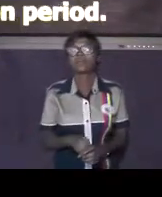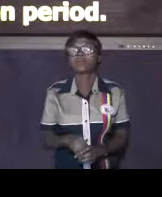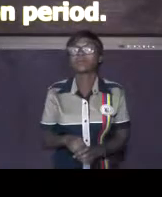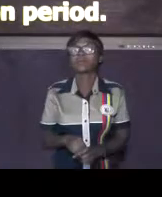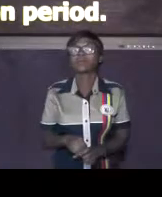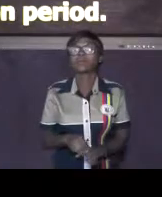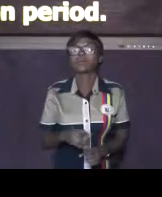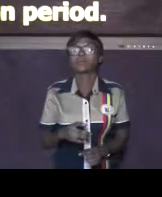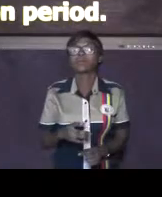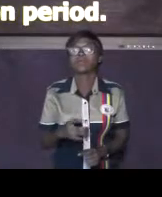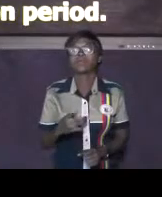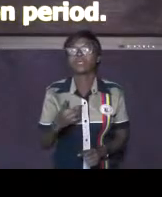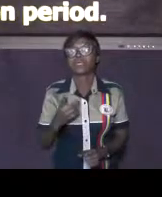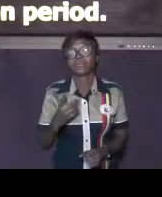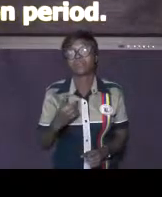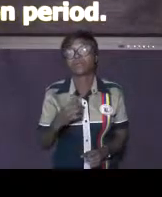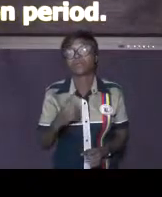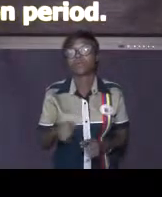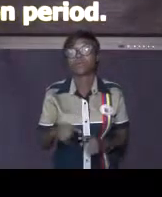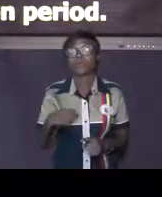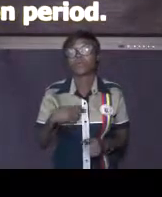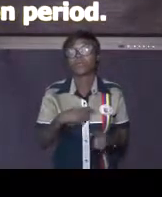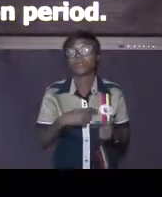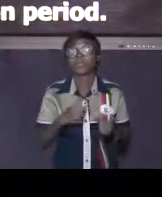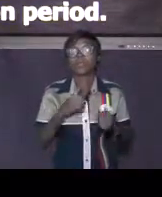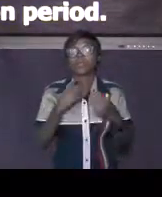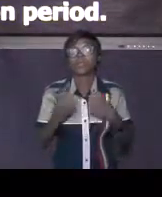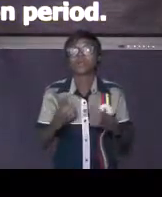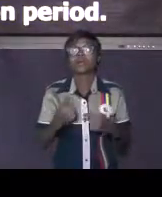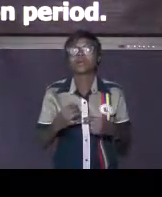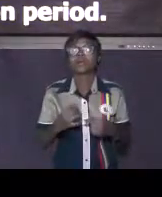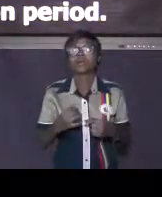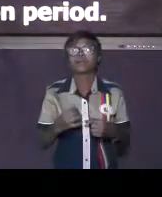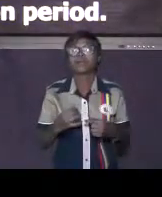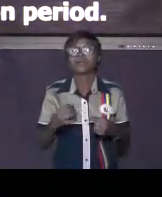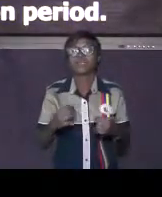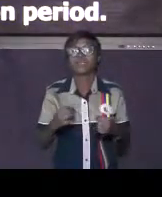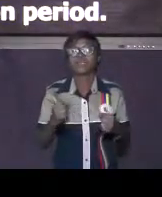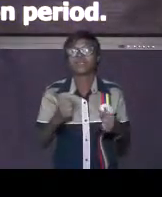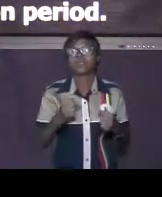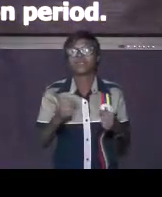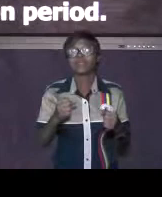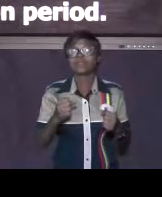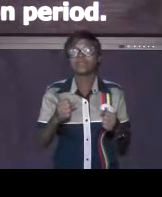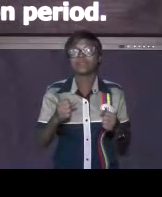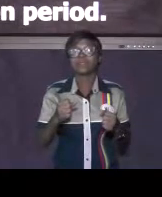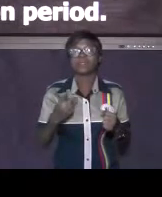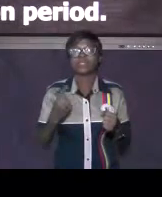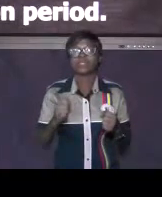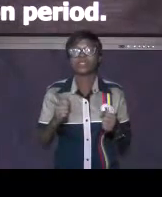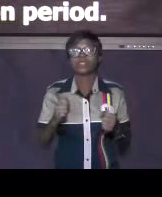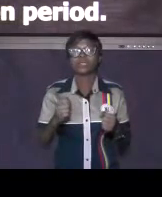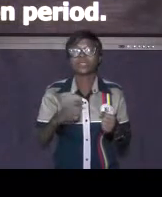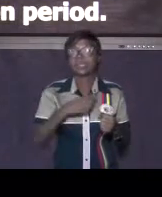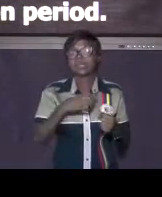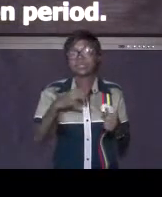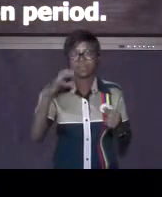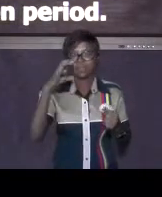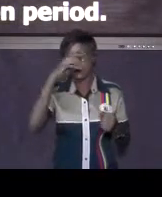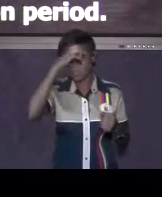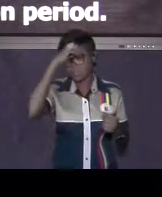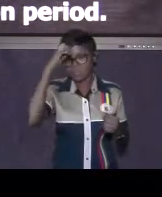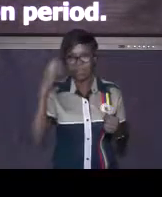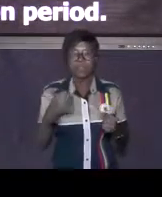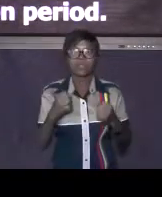The heat, when we are talking about temperature, we are talking in terms of, let's say, the heat